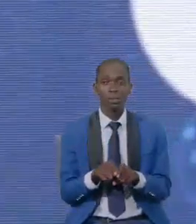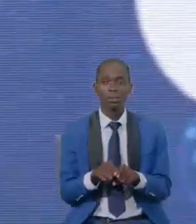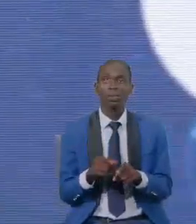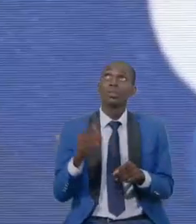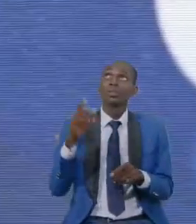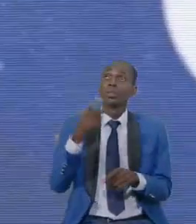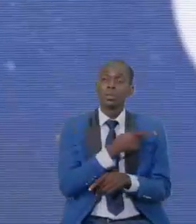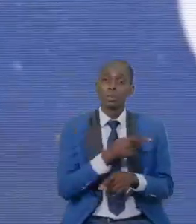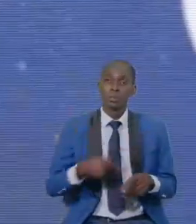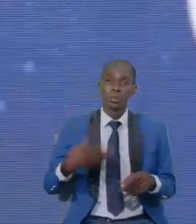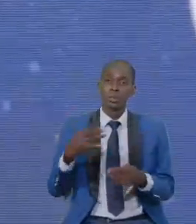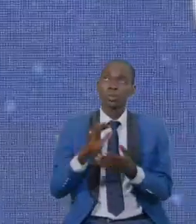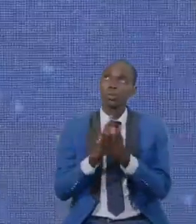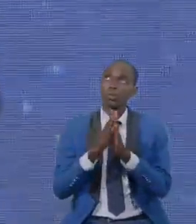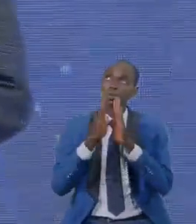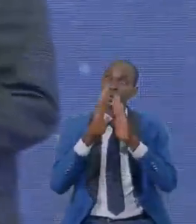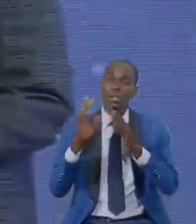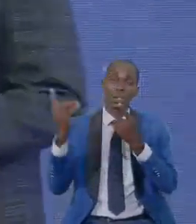Peace.